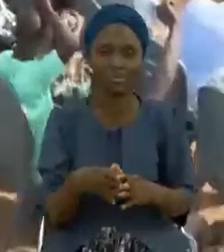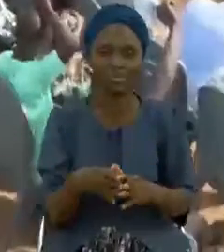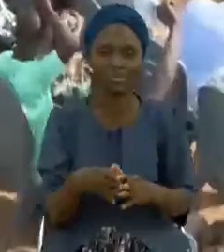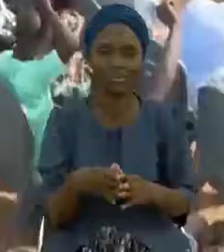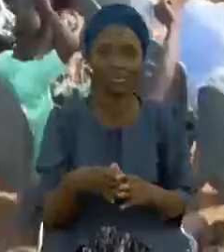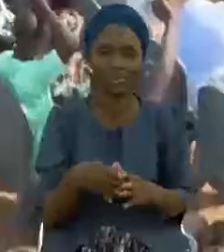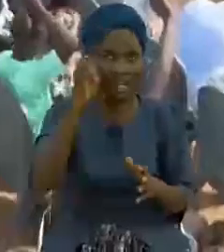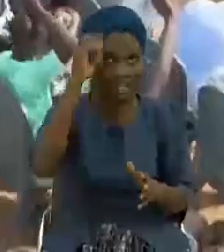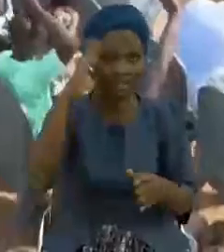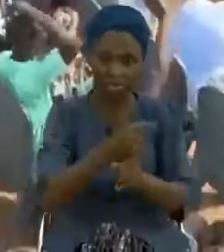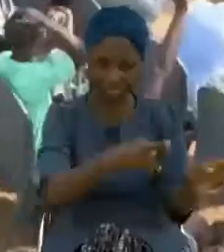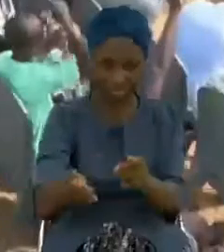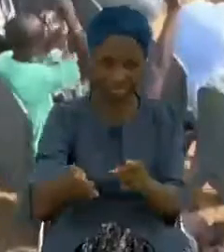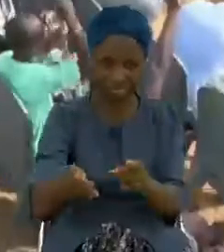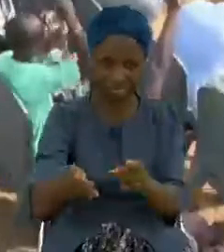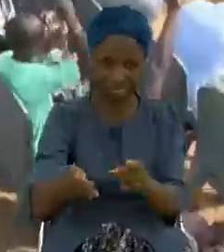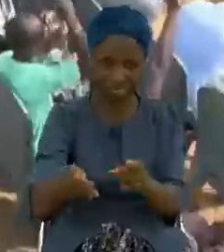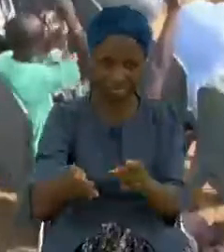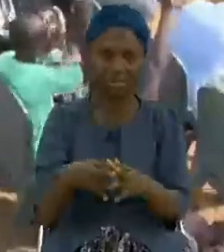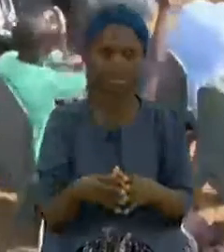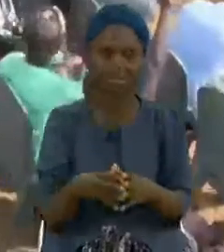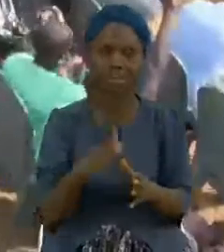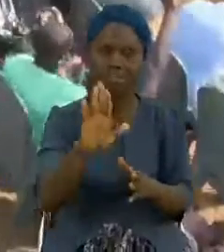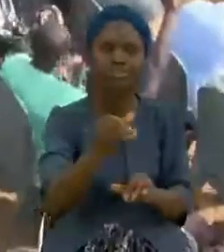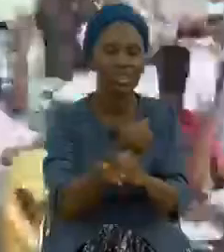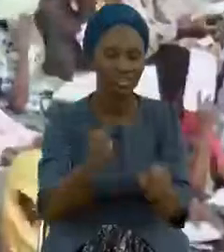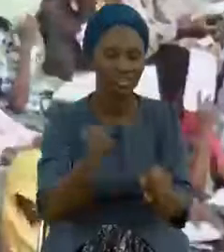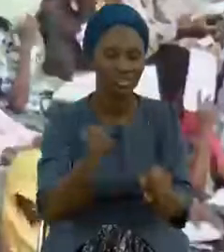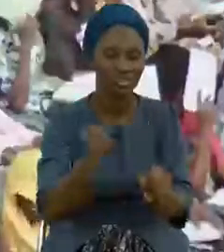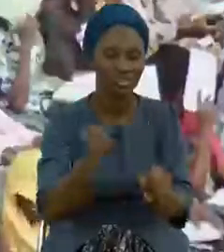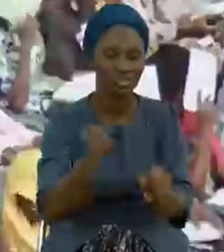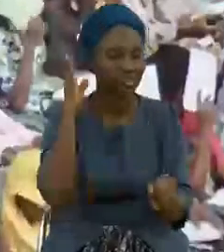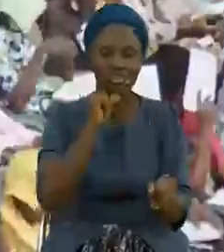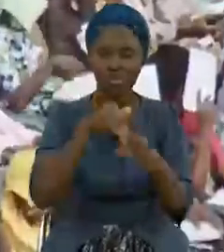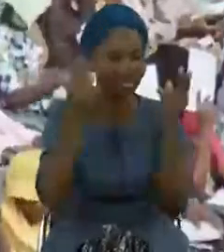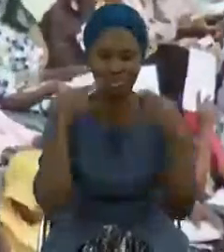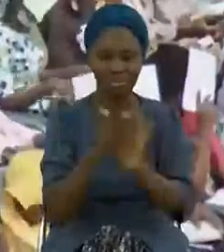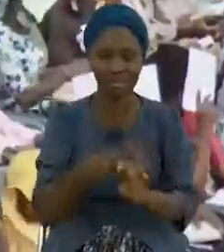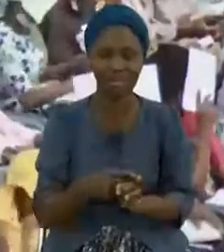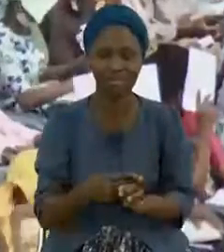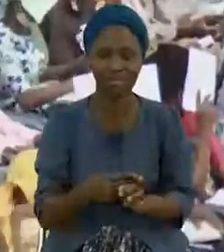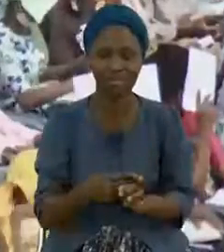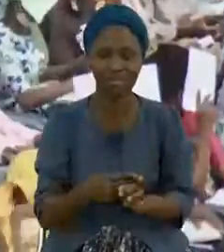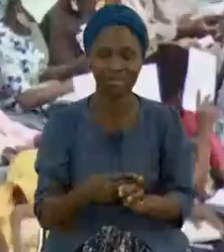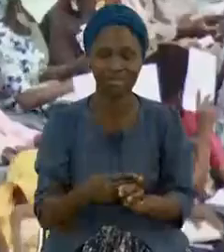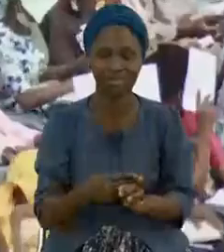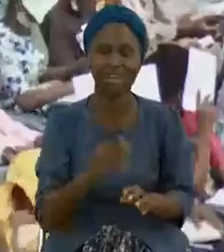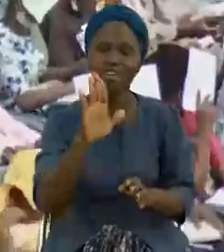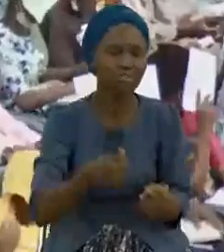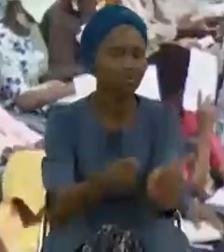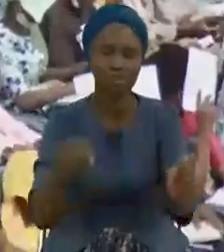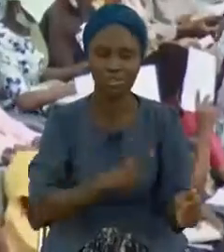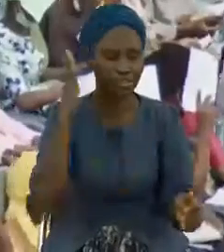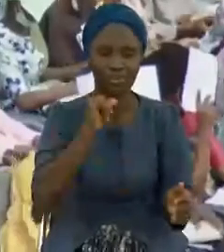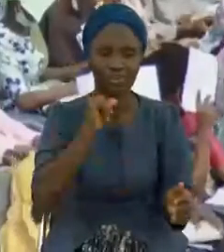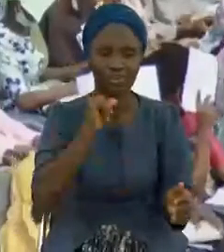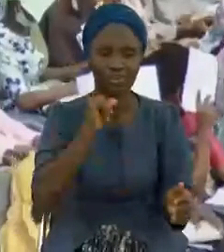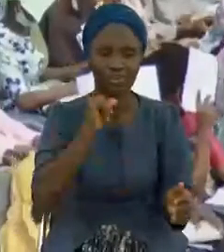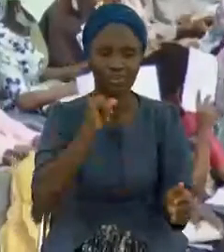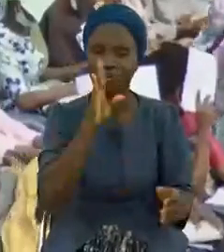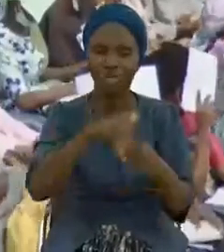salvation will not be in vain. Amen. Your following the Lord will not be in vain. Amen. Miracles in your life will not be in